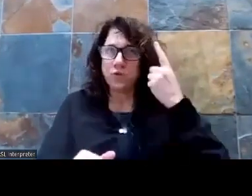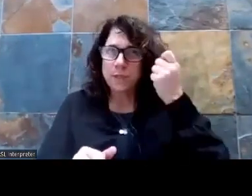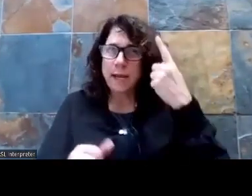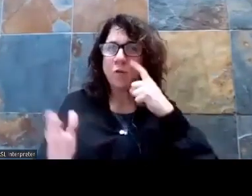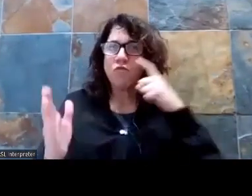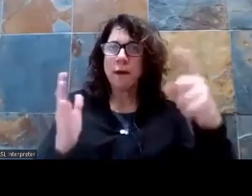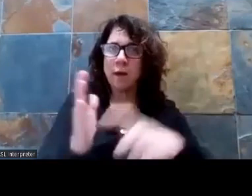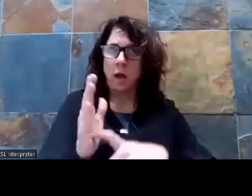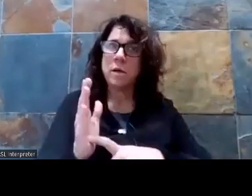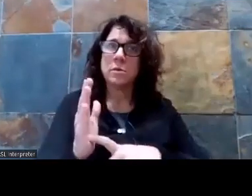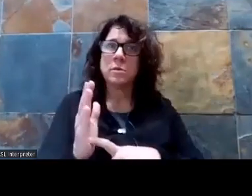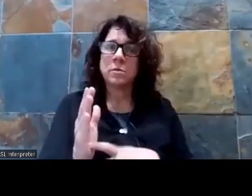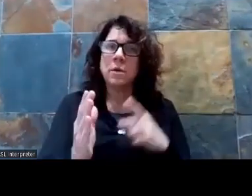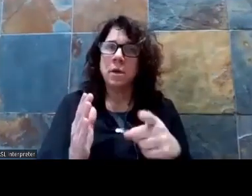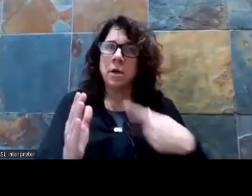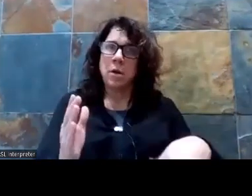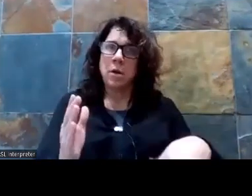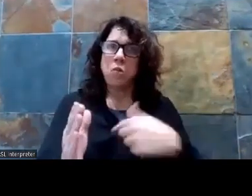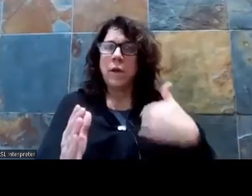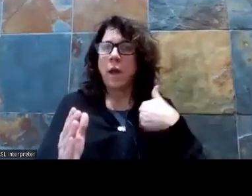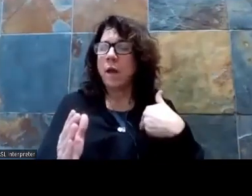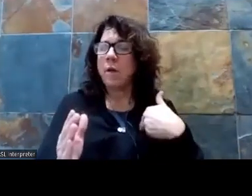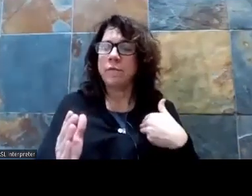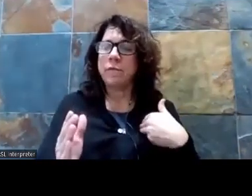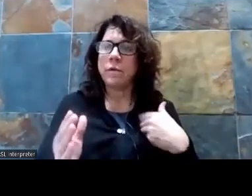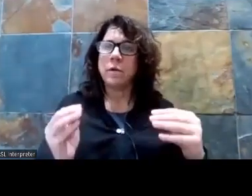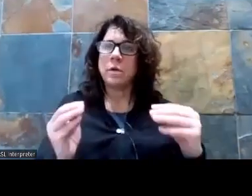and recognize that, you know, we have over